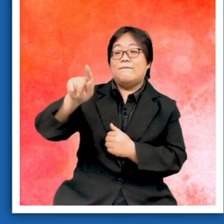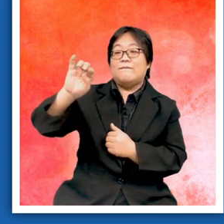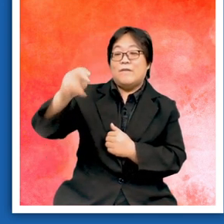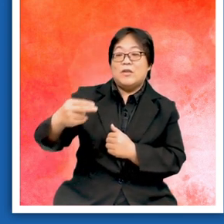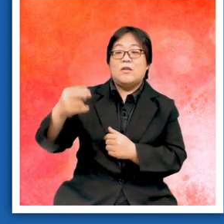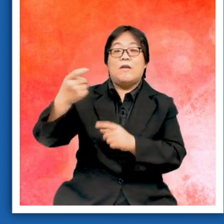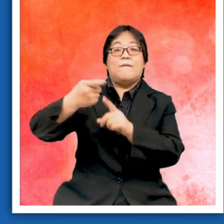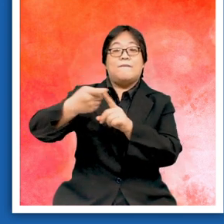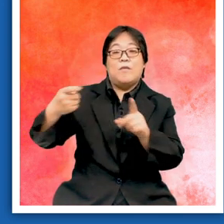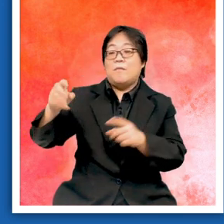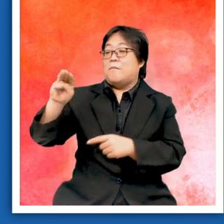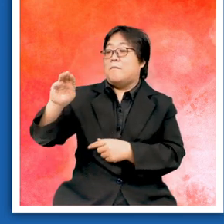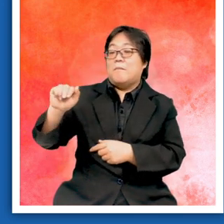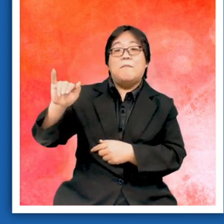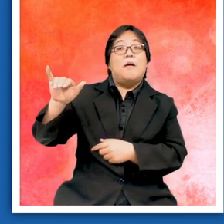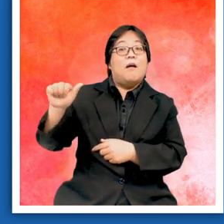Maya.